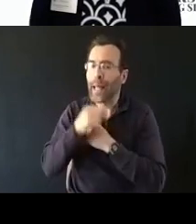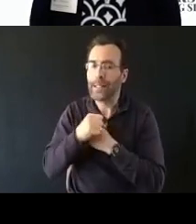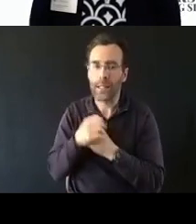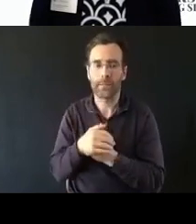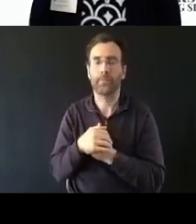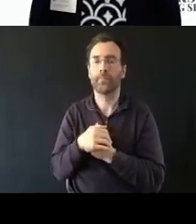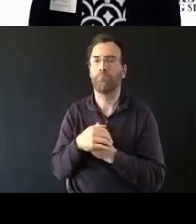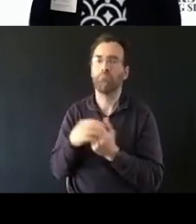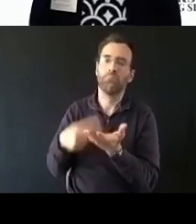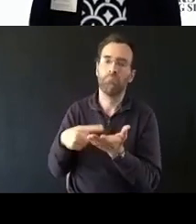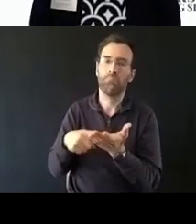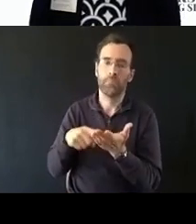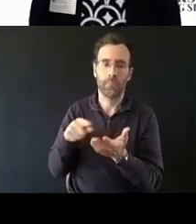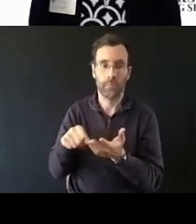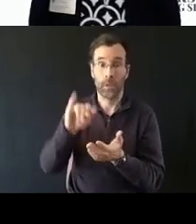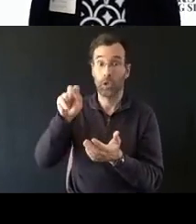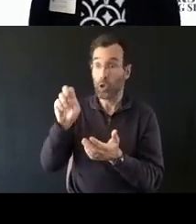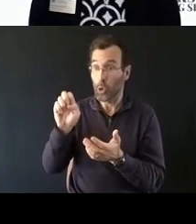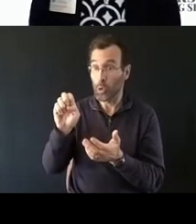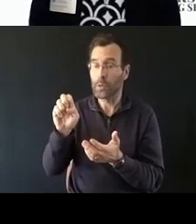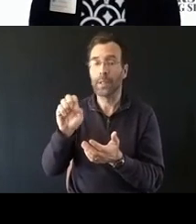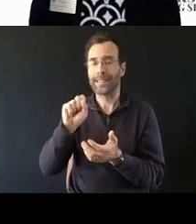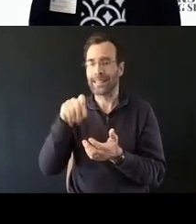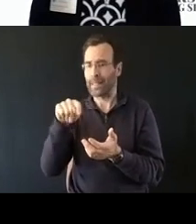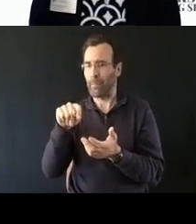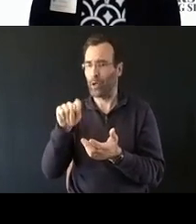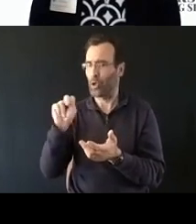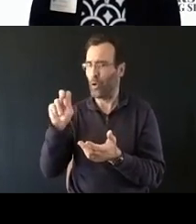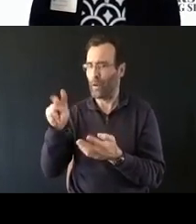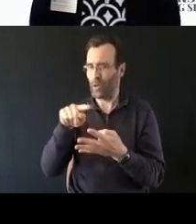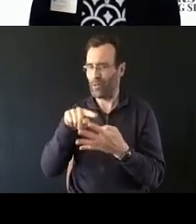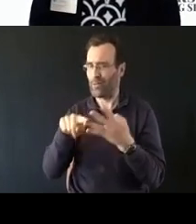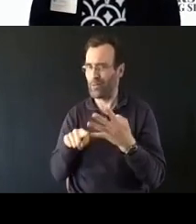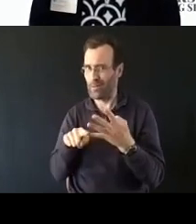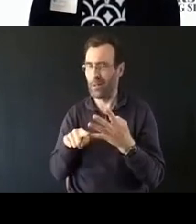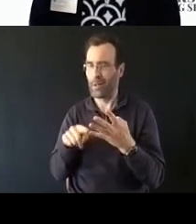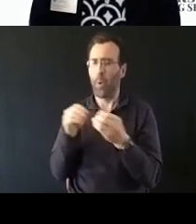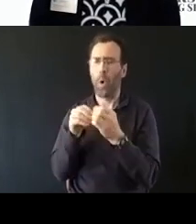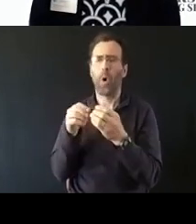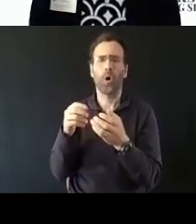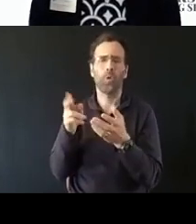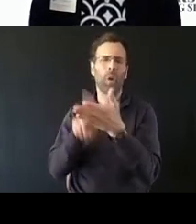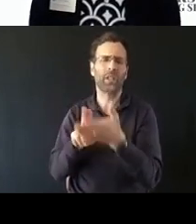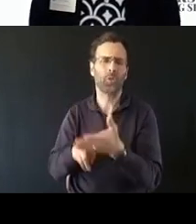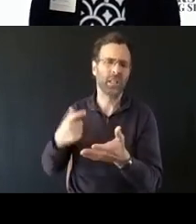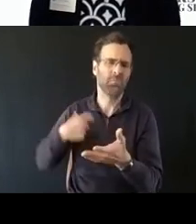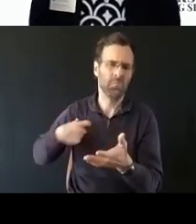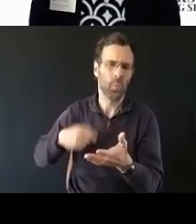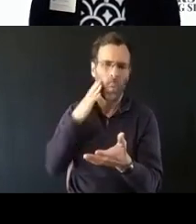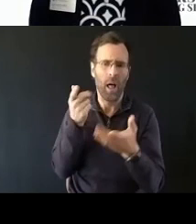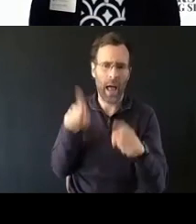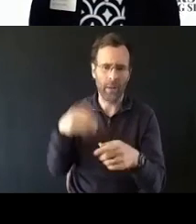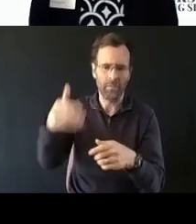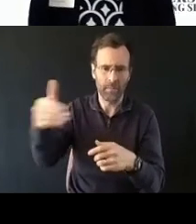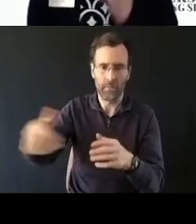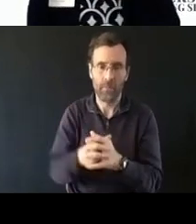24th, June, September, and November. So please be on the lookout for registration for those and as well.